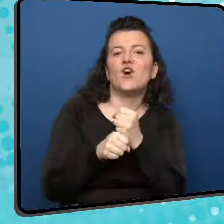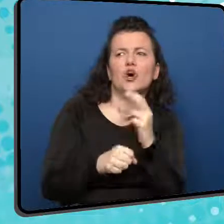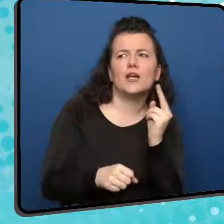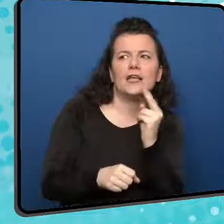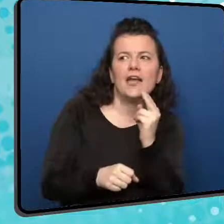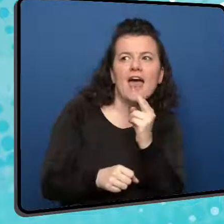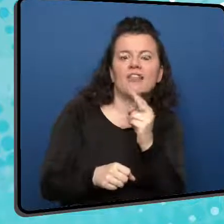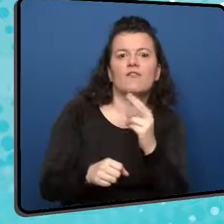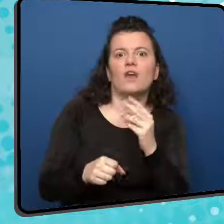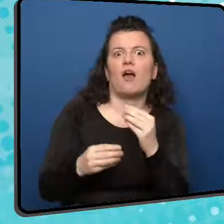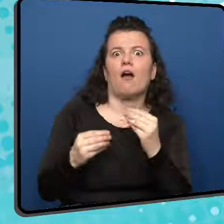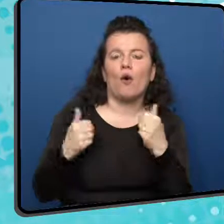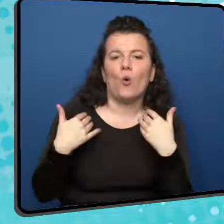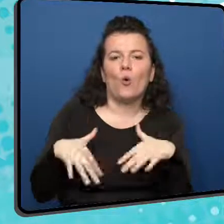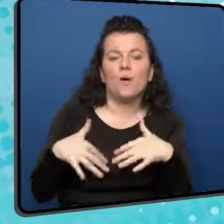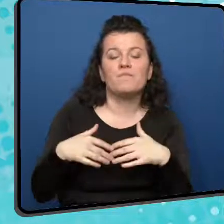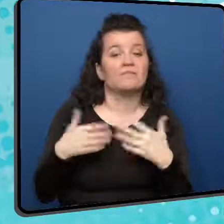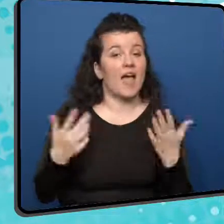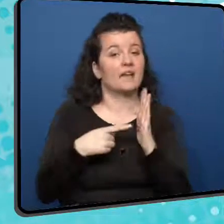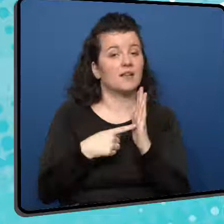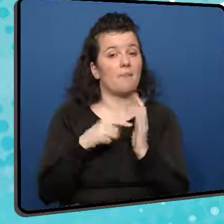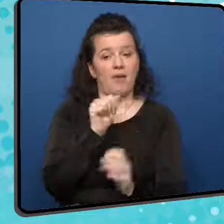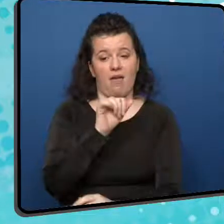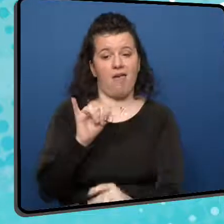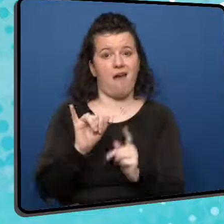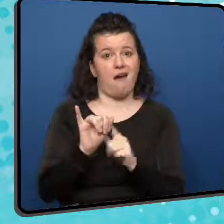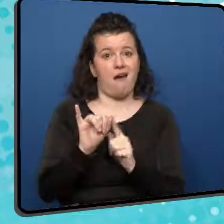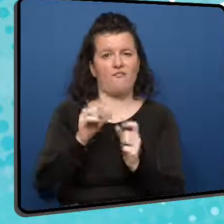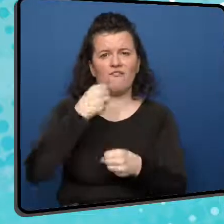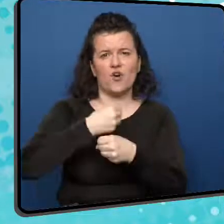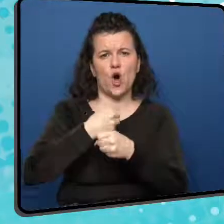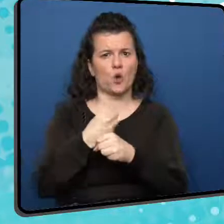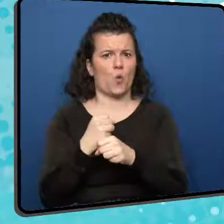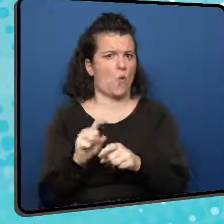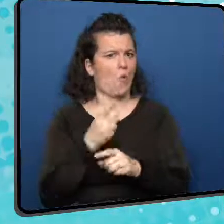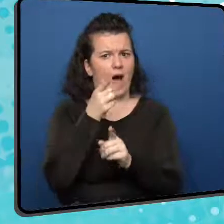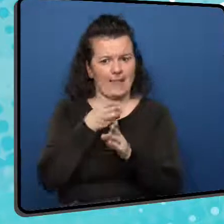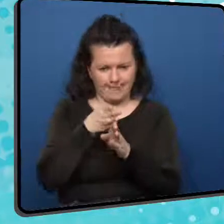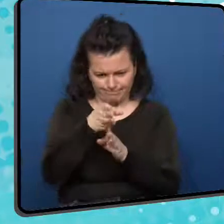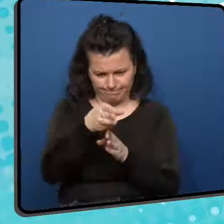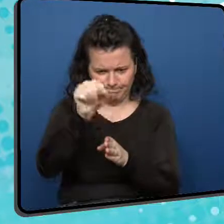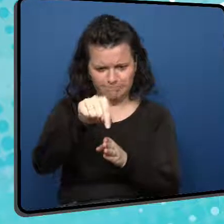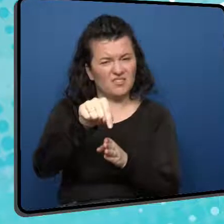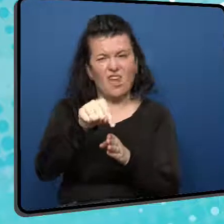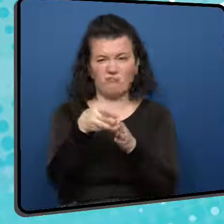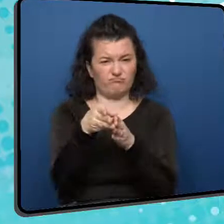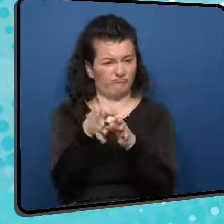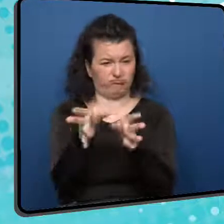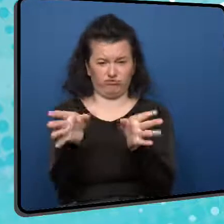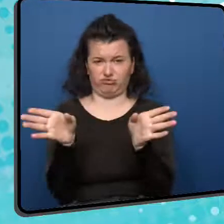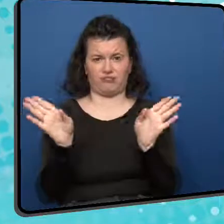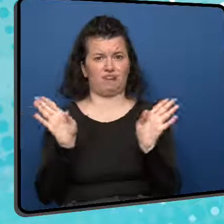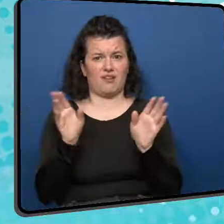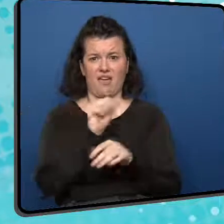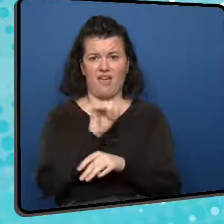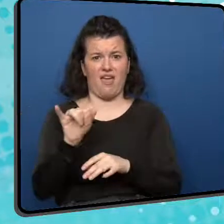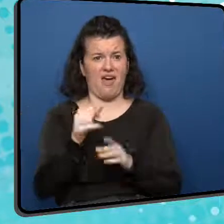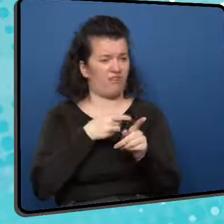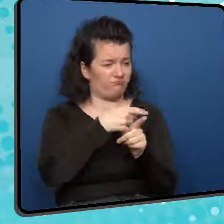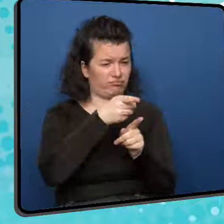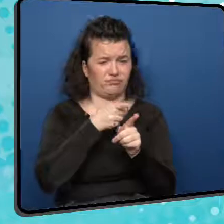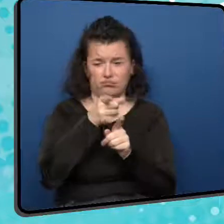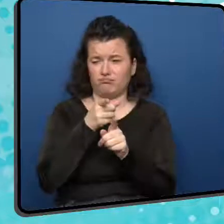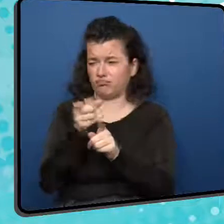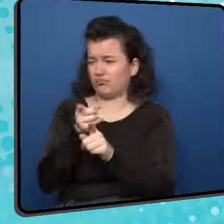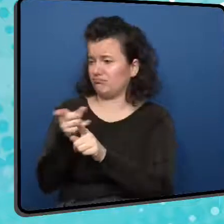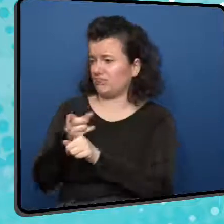many different jobs, and that's kind of in AI, and that's why we've kind of started this show. So can you tell us, what does your day